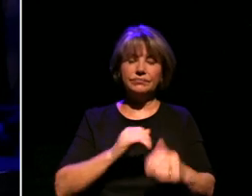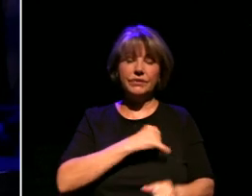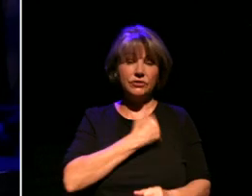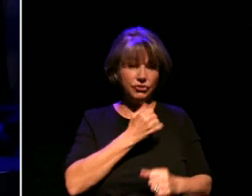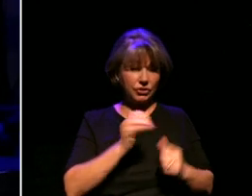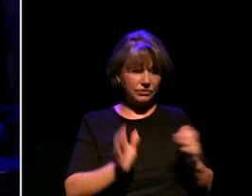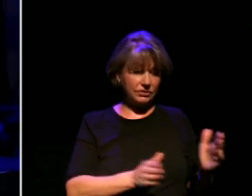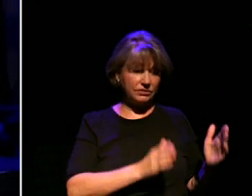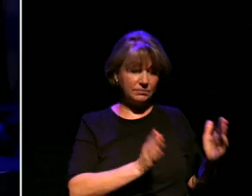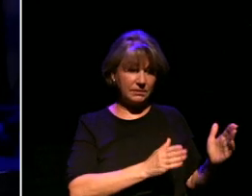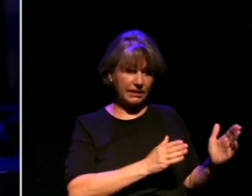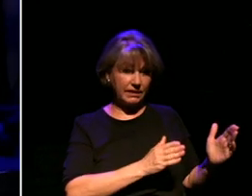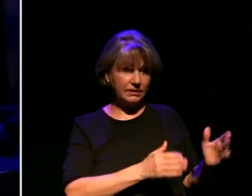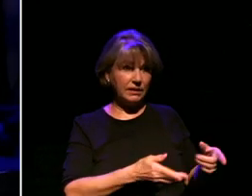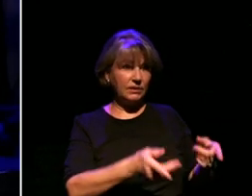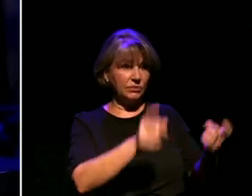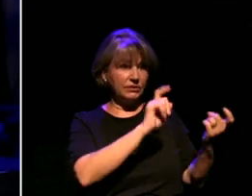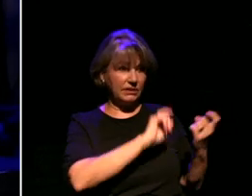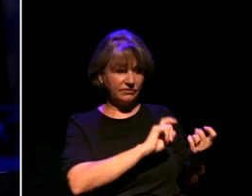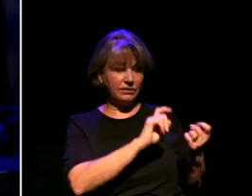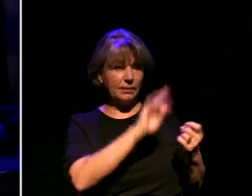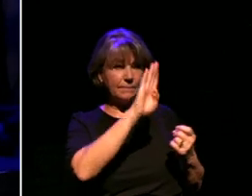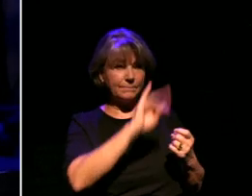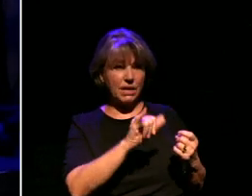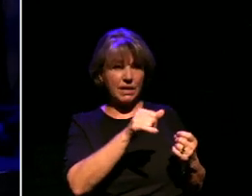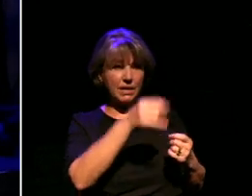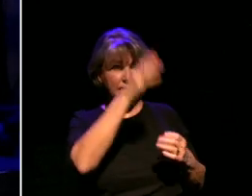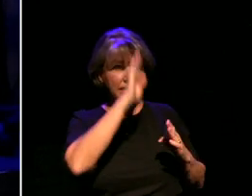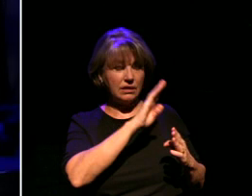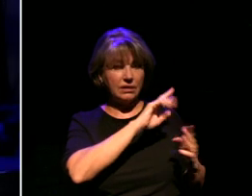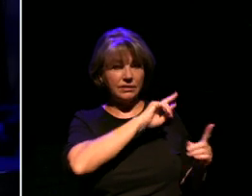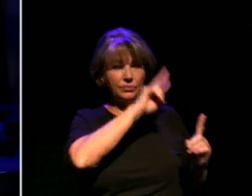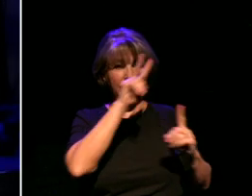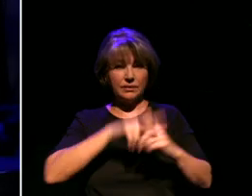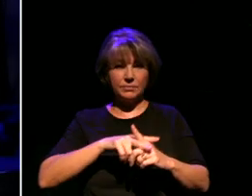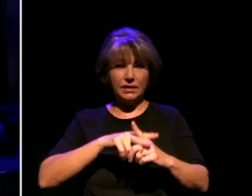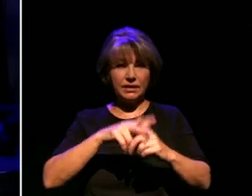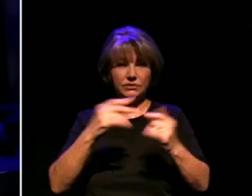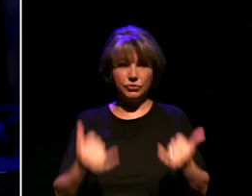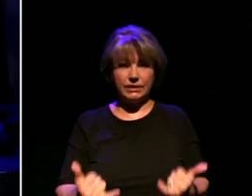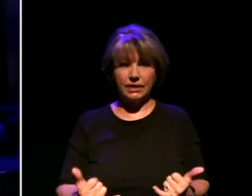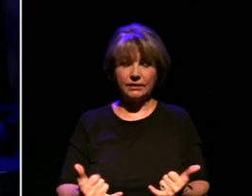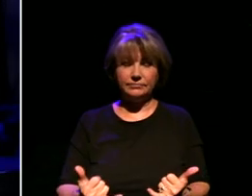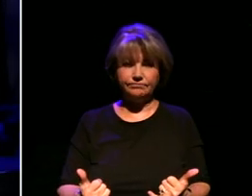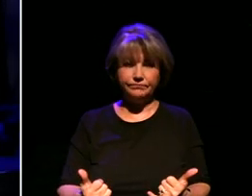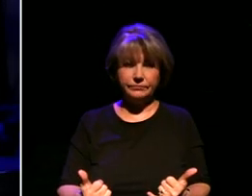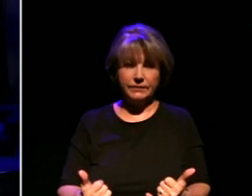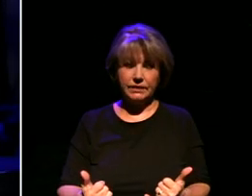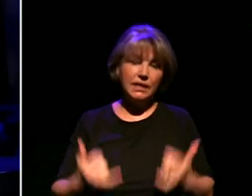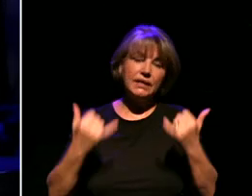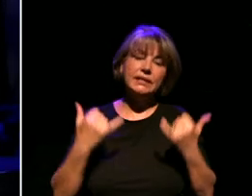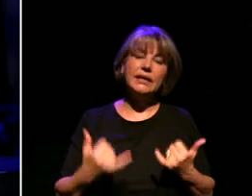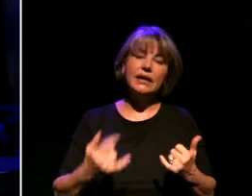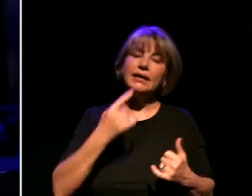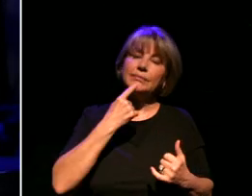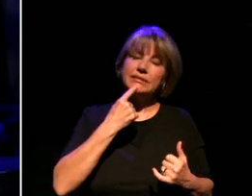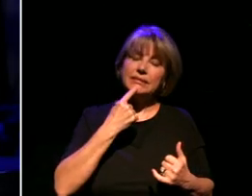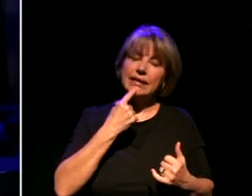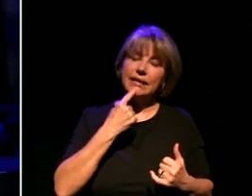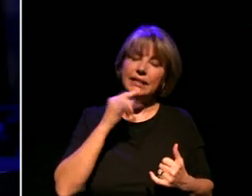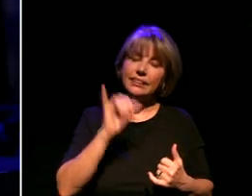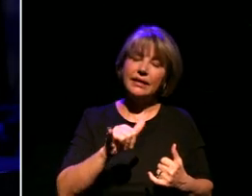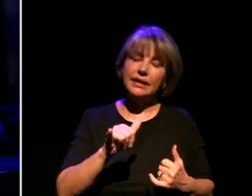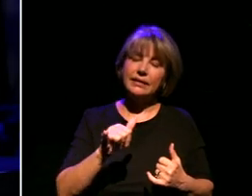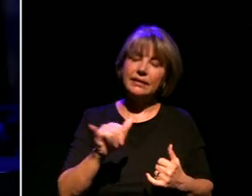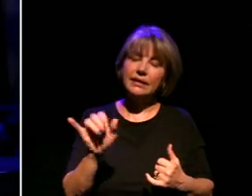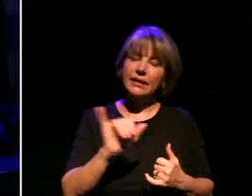plan given to him by God that still apply to us today. And I would just say this, that as